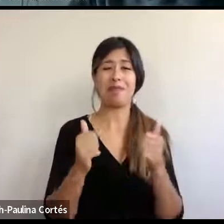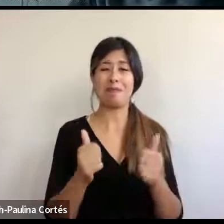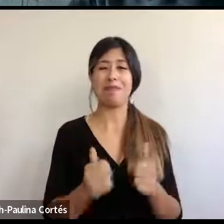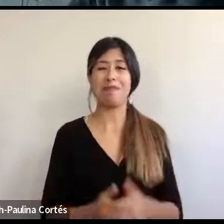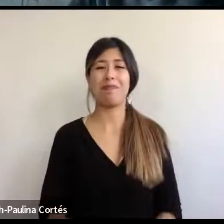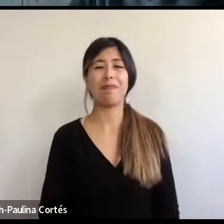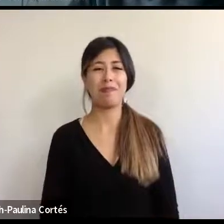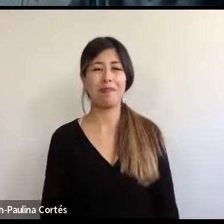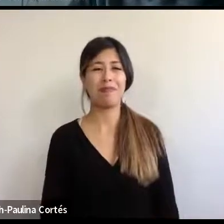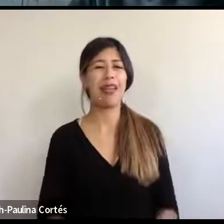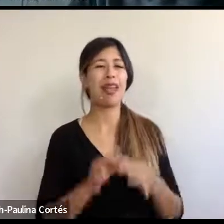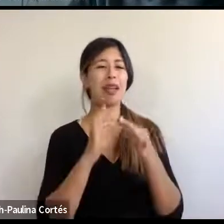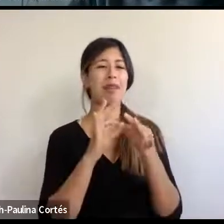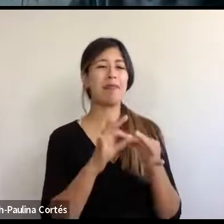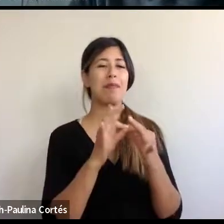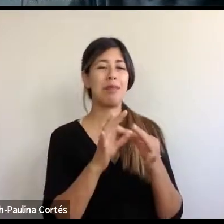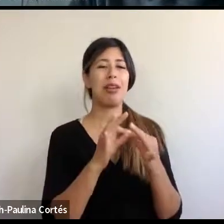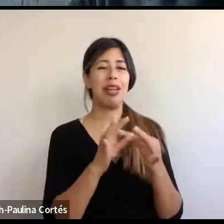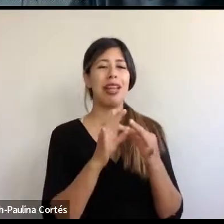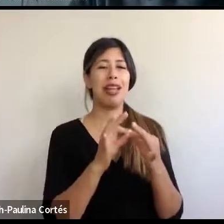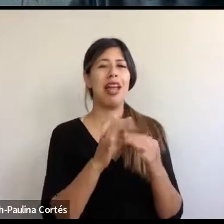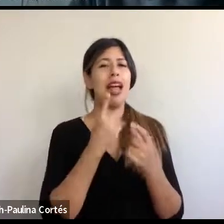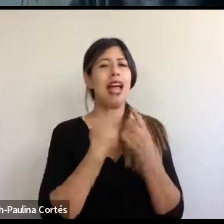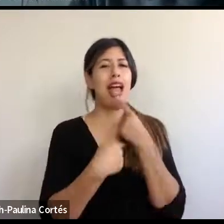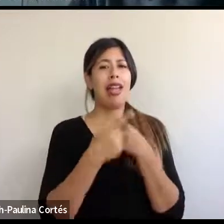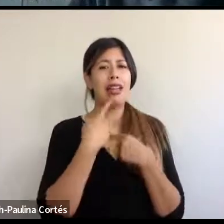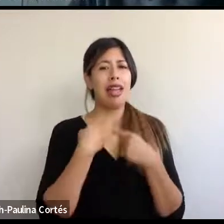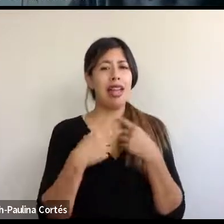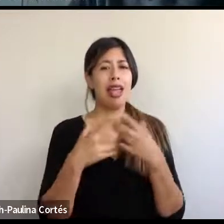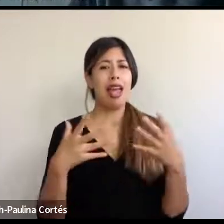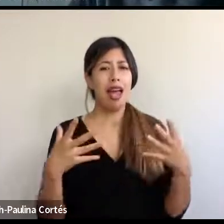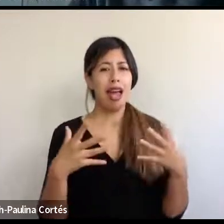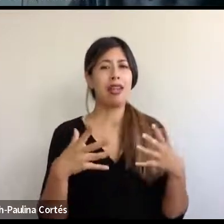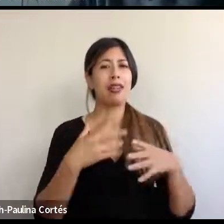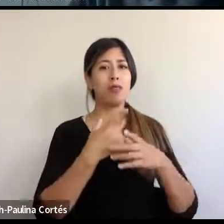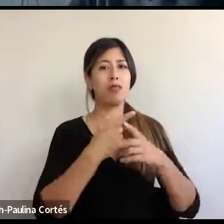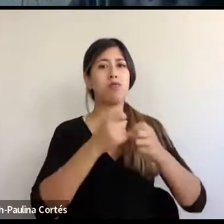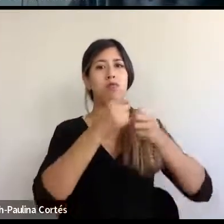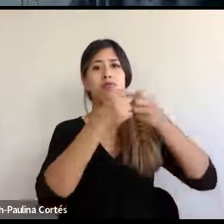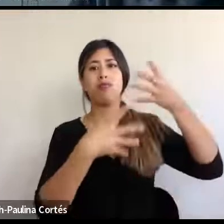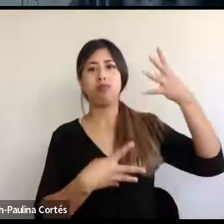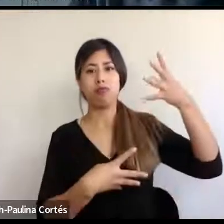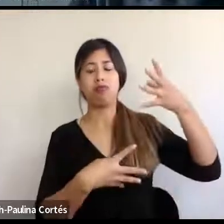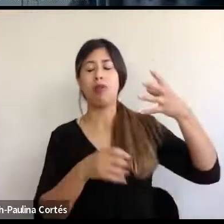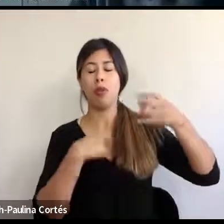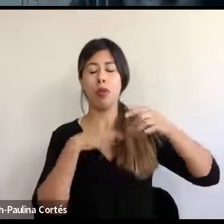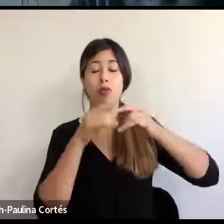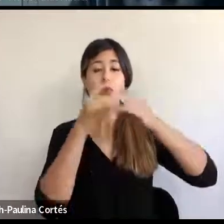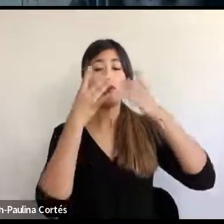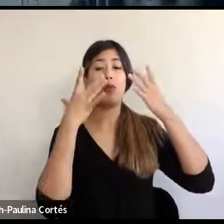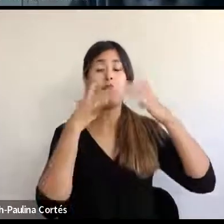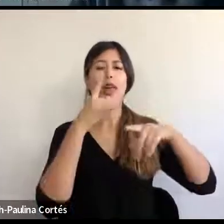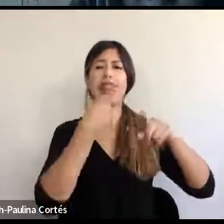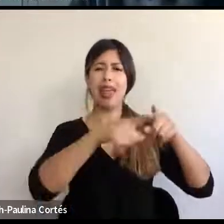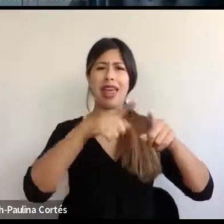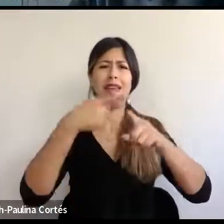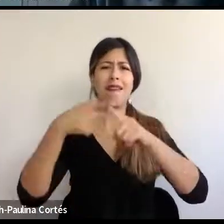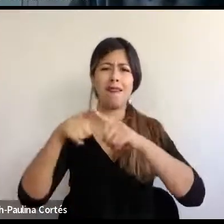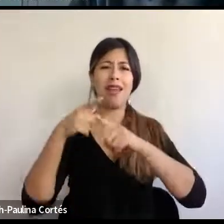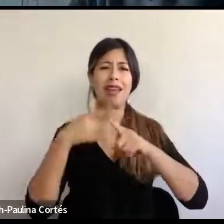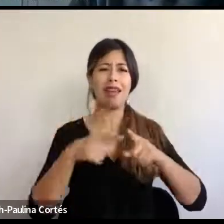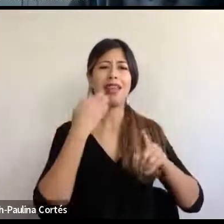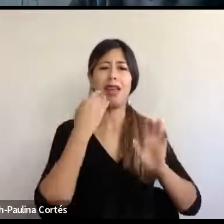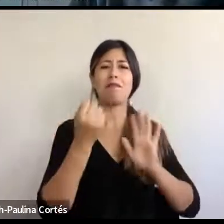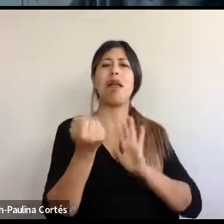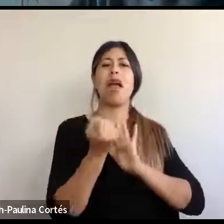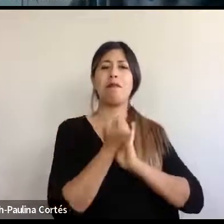Super, muchas gracias. Muy interesante, muy amplio, ¿eh? Me sorprende la diversidad, el impacto que tienen en